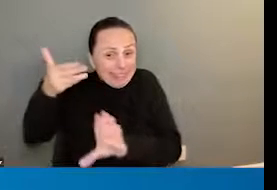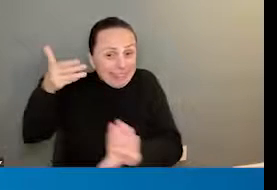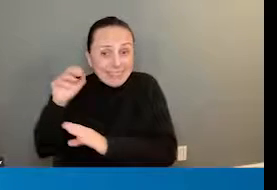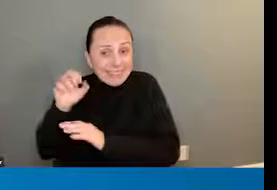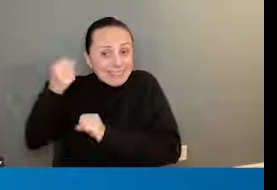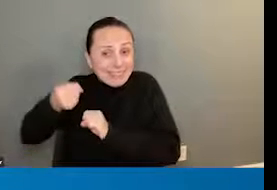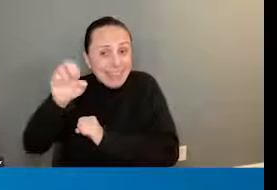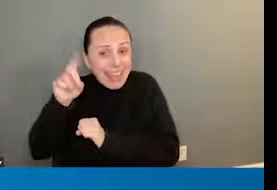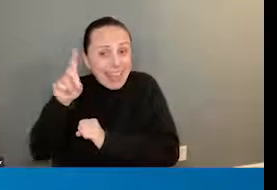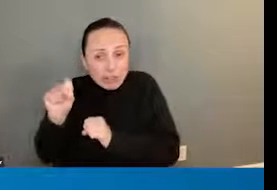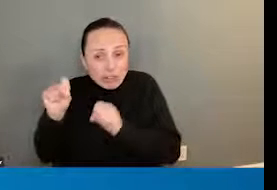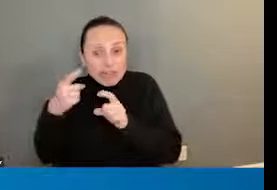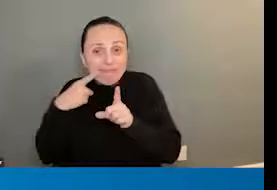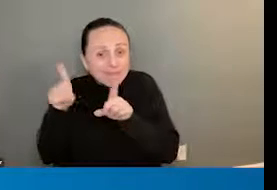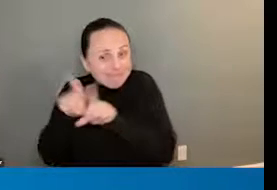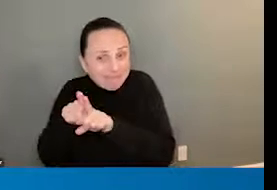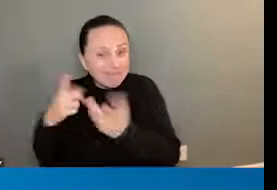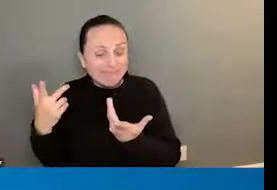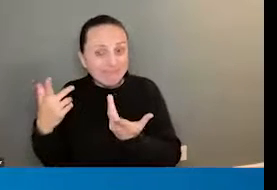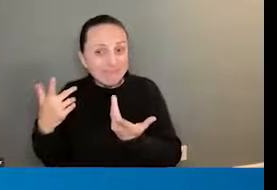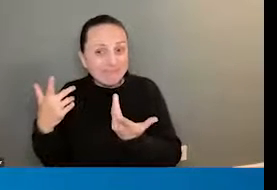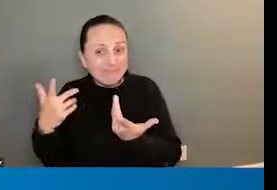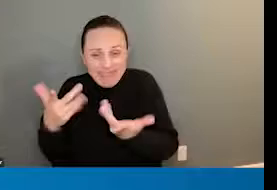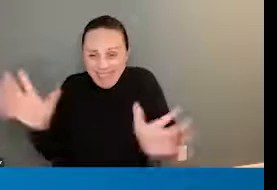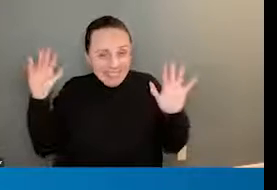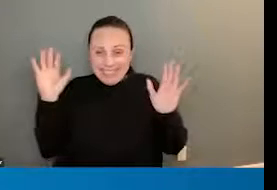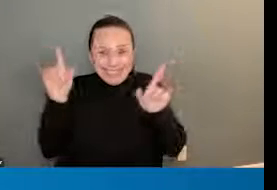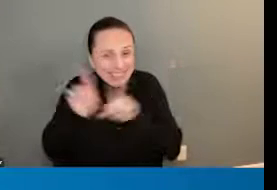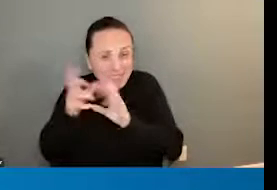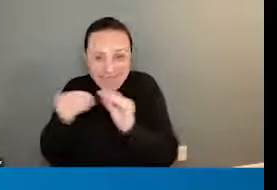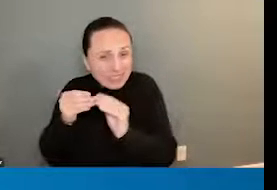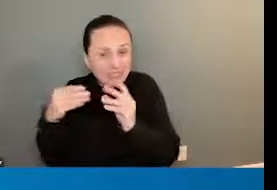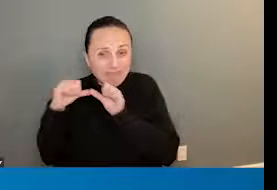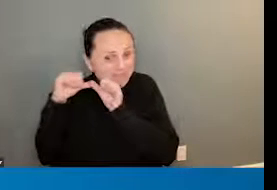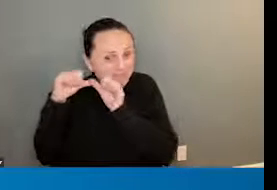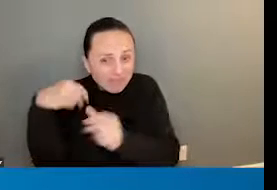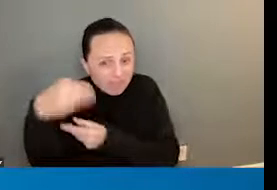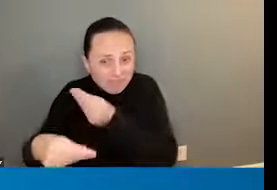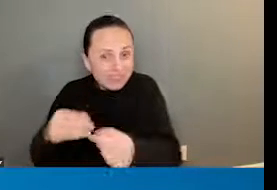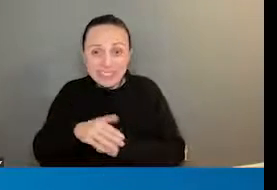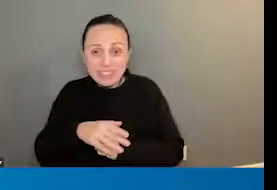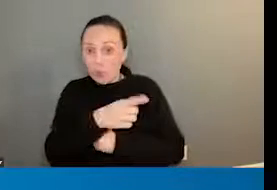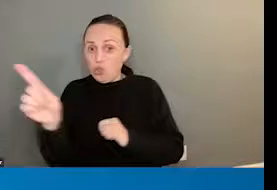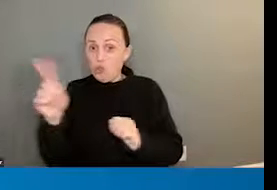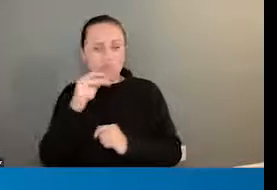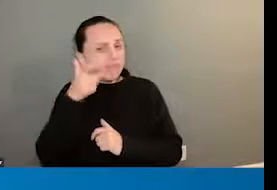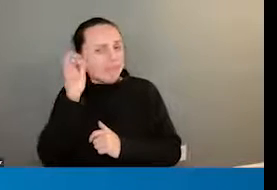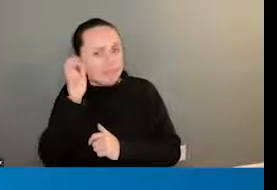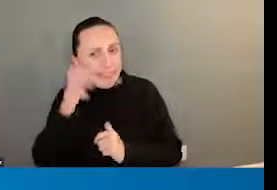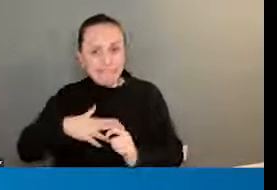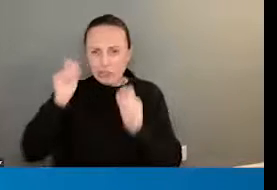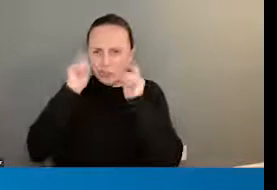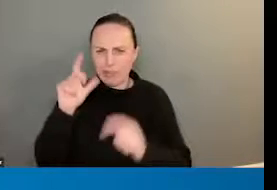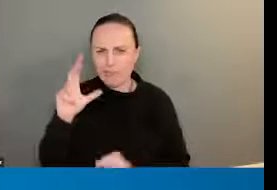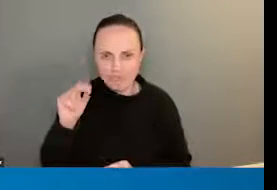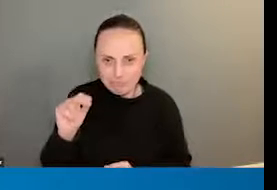said, just with the tools of the colonizer. That's it. That's it. So none of this should be surprising, right? So if we